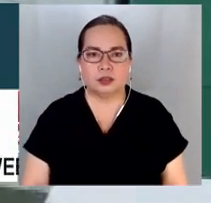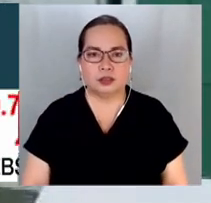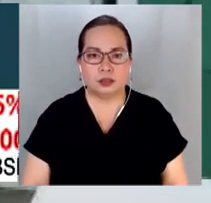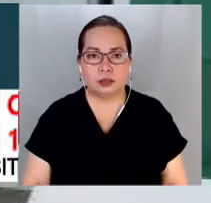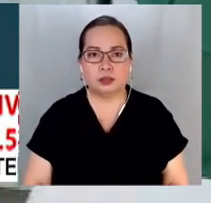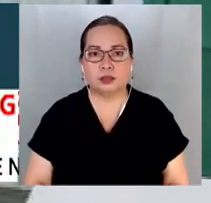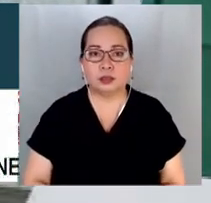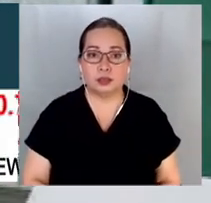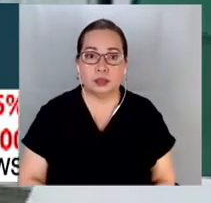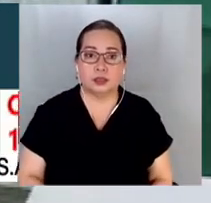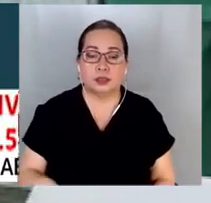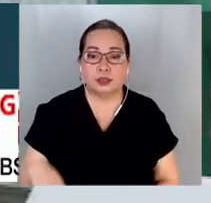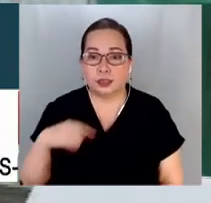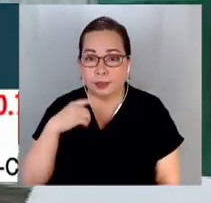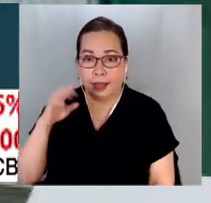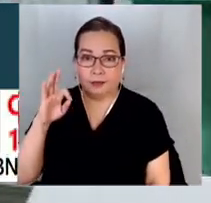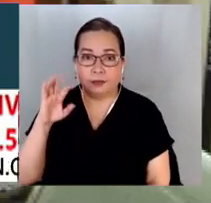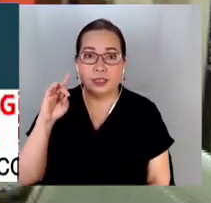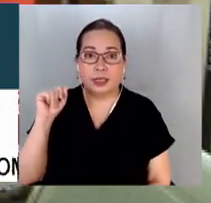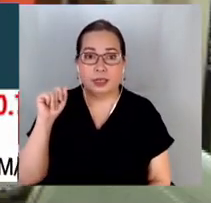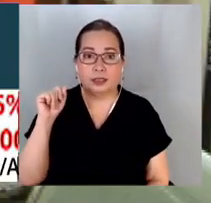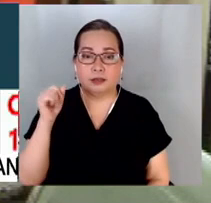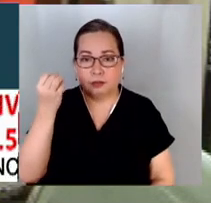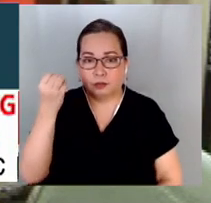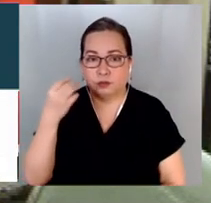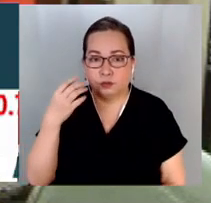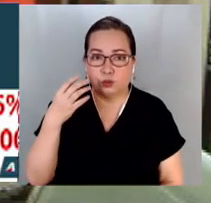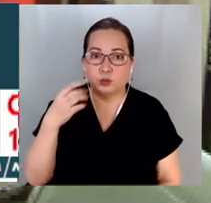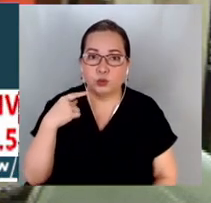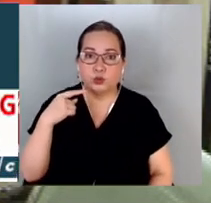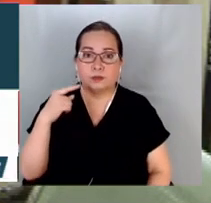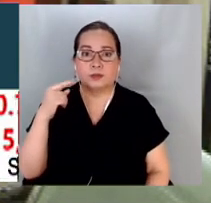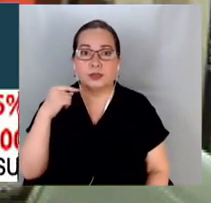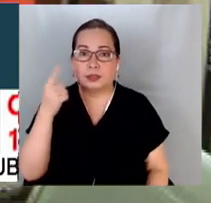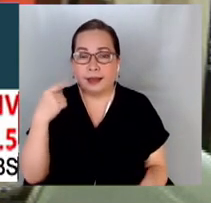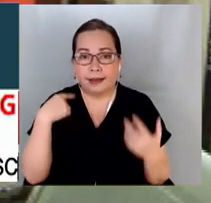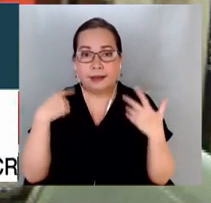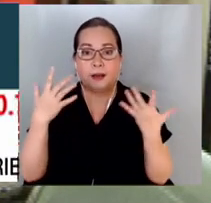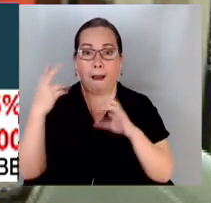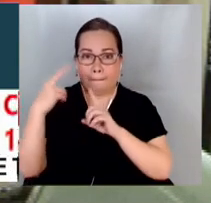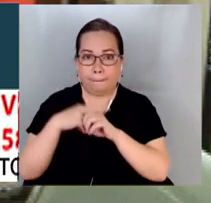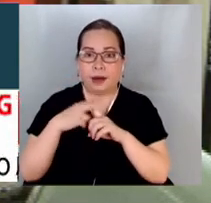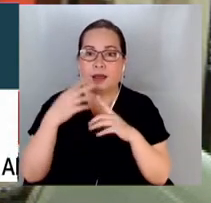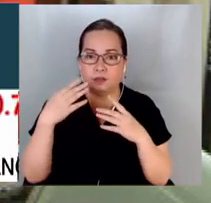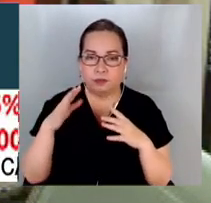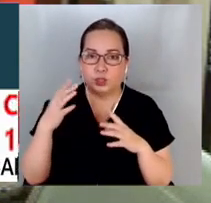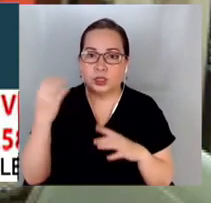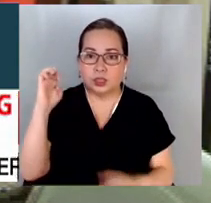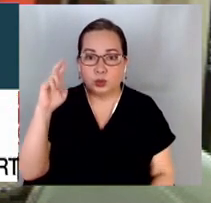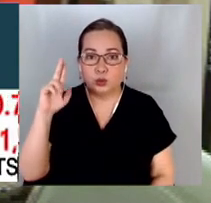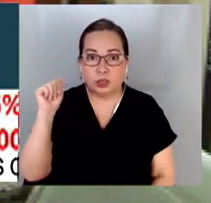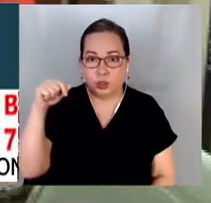Carmina, the Food and Drug Administration confirmed today that India-based Bharat Biotech has applied for emergency use authorization in the Philippines for